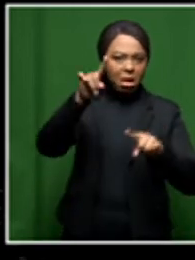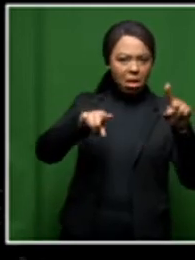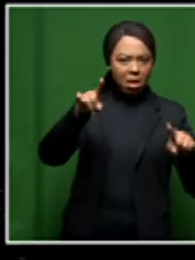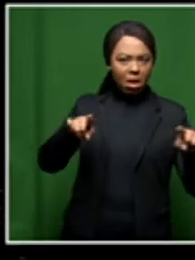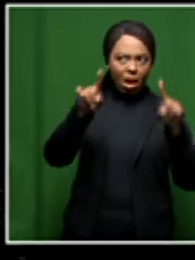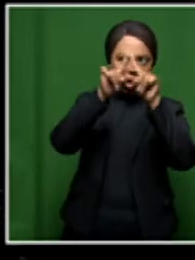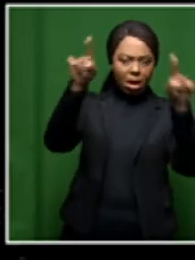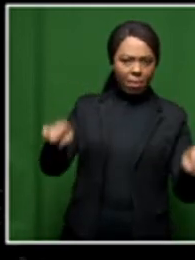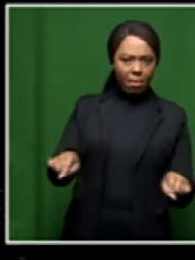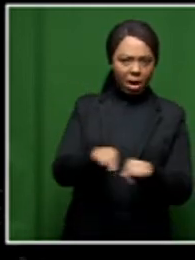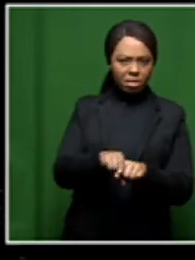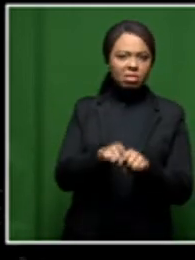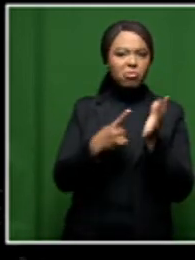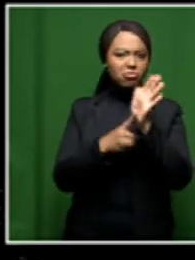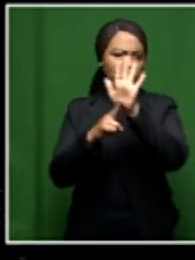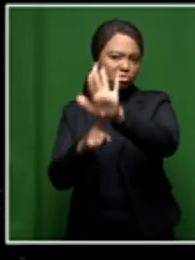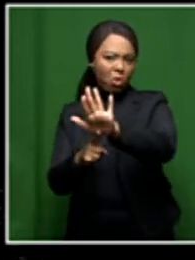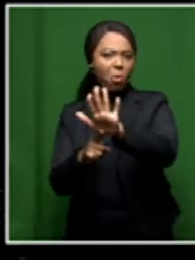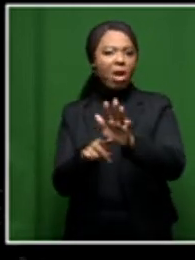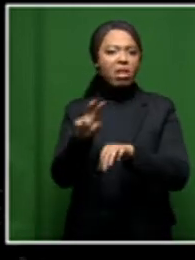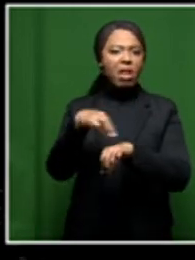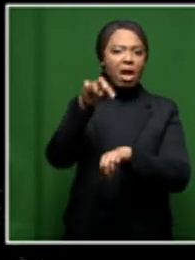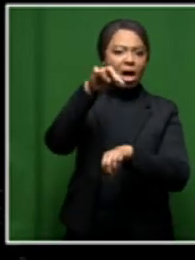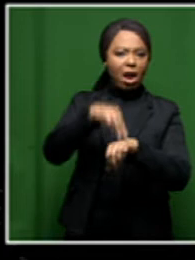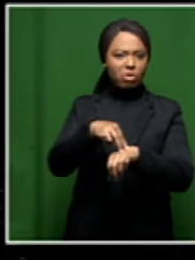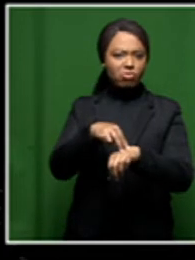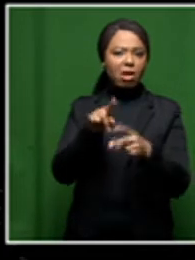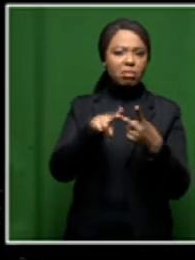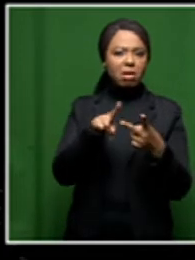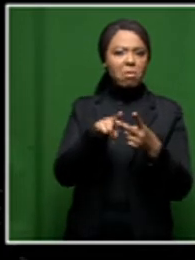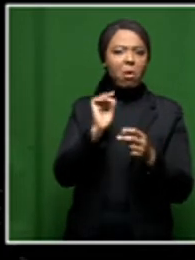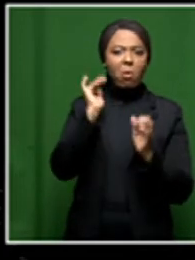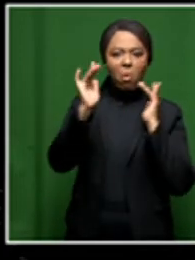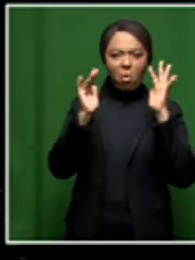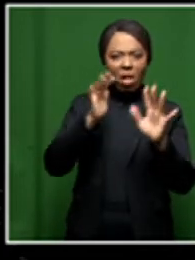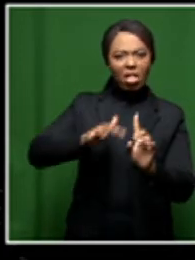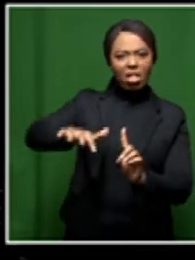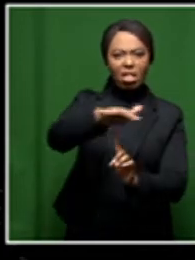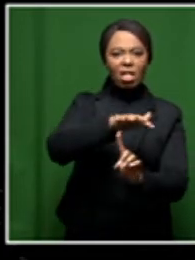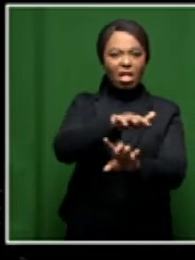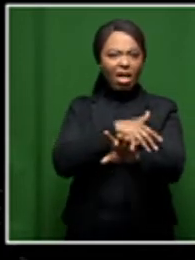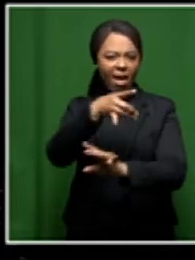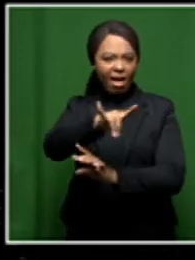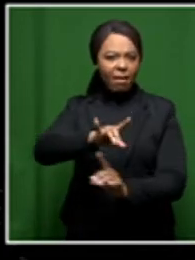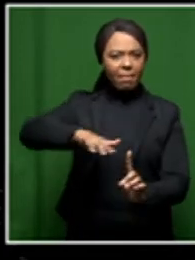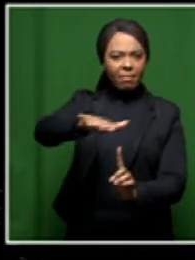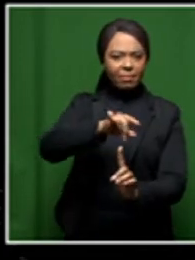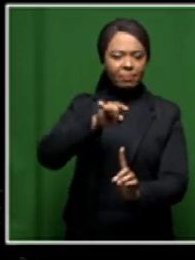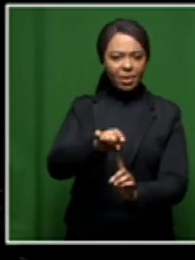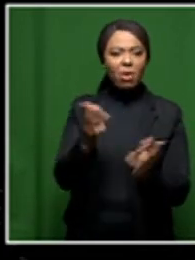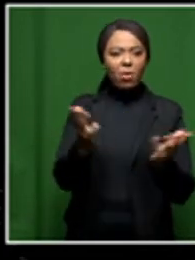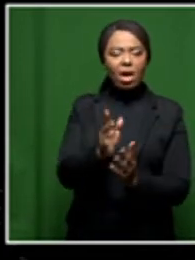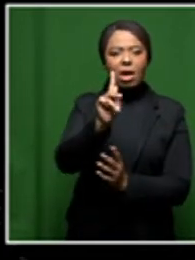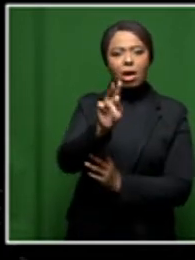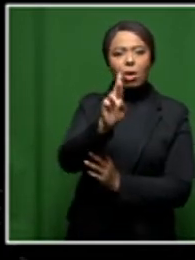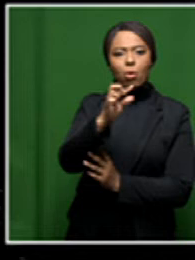that seek to highlight the natural and splendor and extraordinary wildlife of the Greater Kruger region. Now, to tell us more